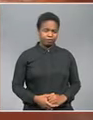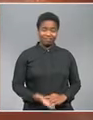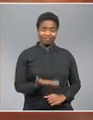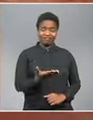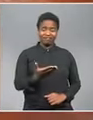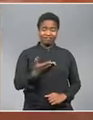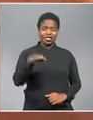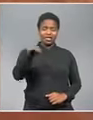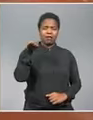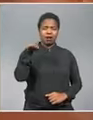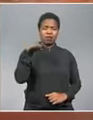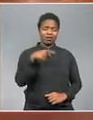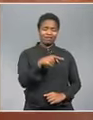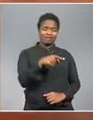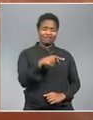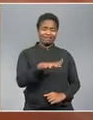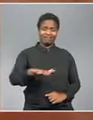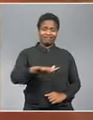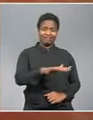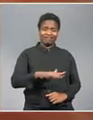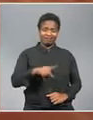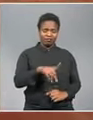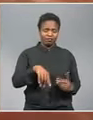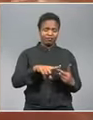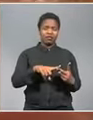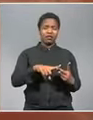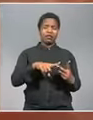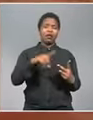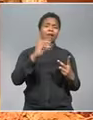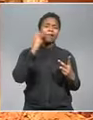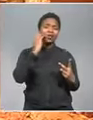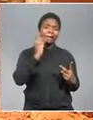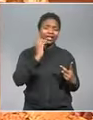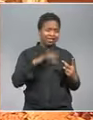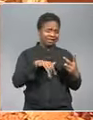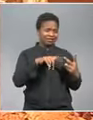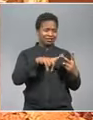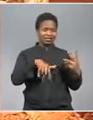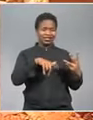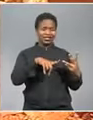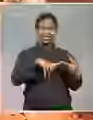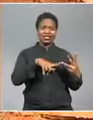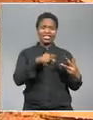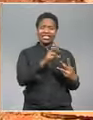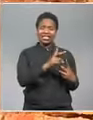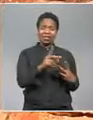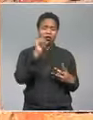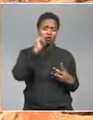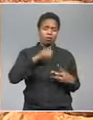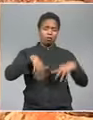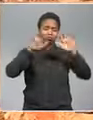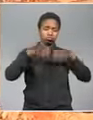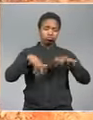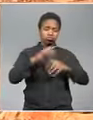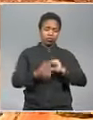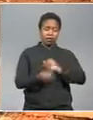Zimbabwe's Chimanimani district, like Beira in Mozambique, is in tatters after Cyclone Idai. Search